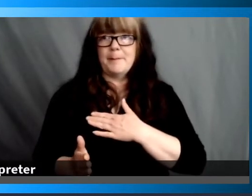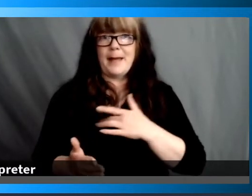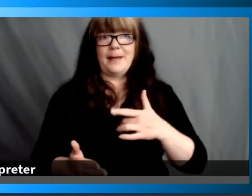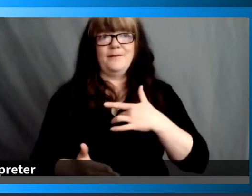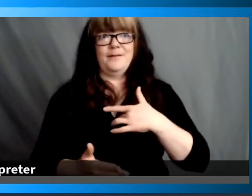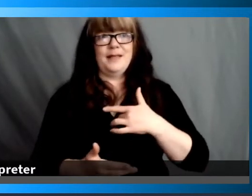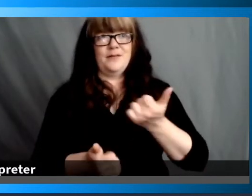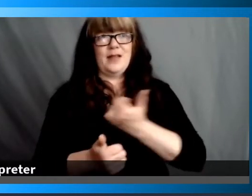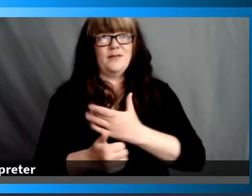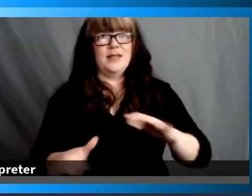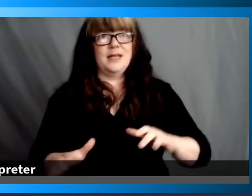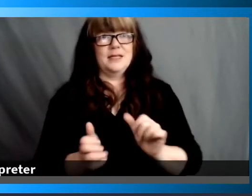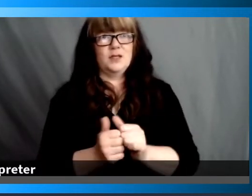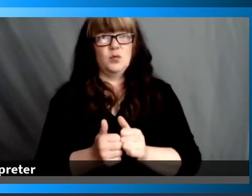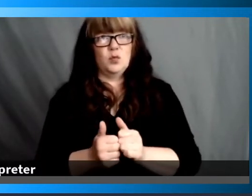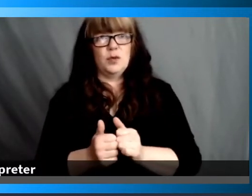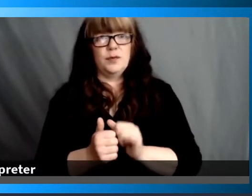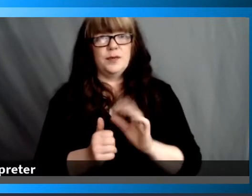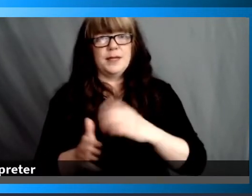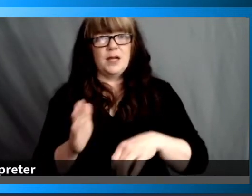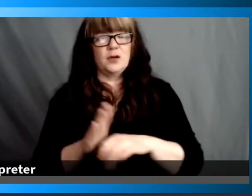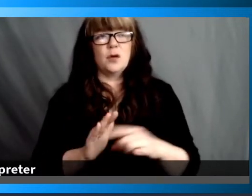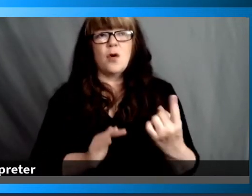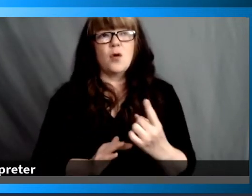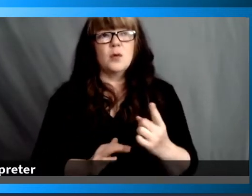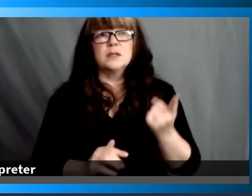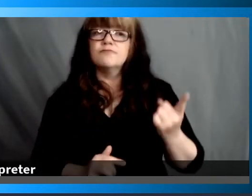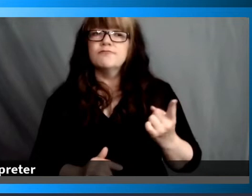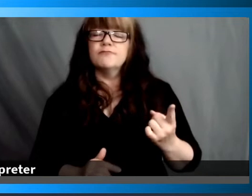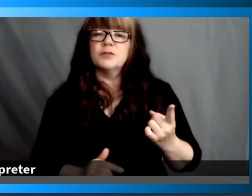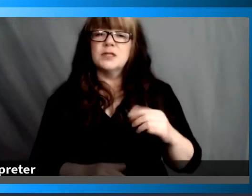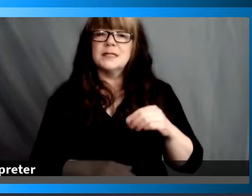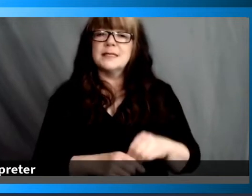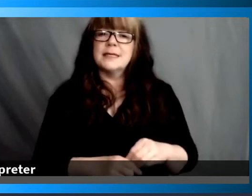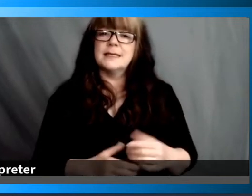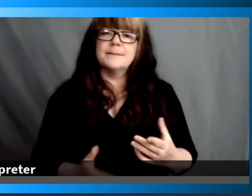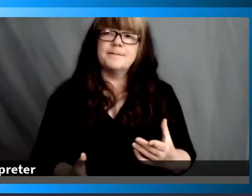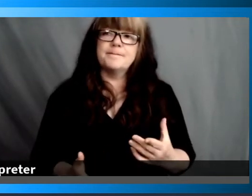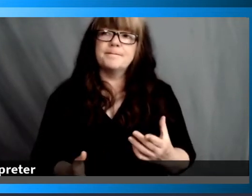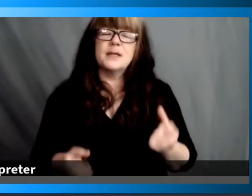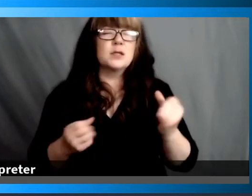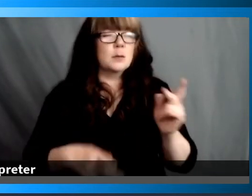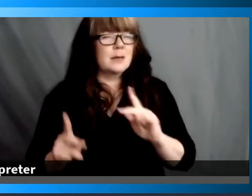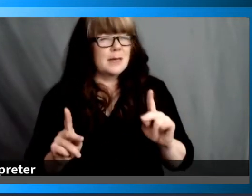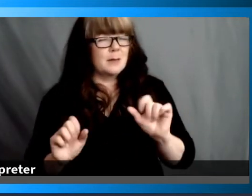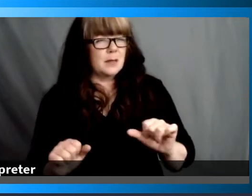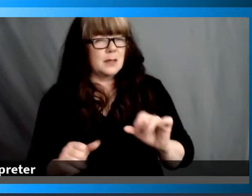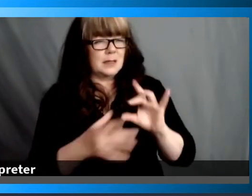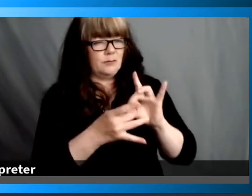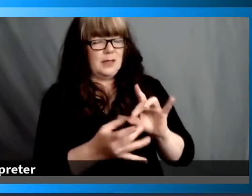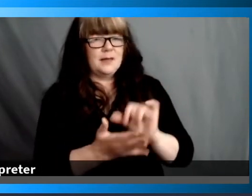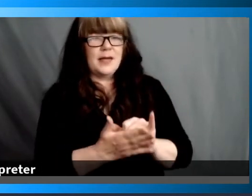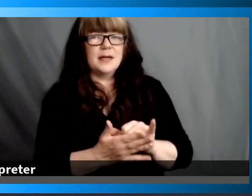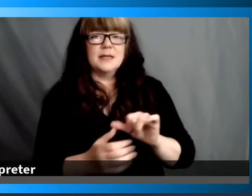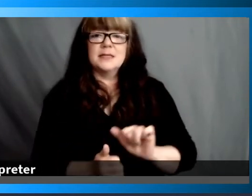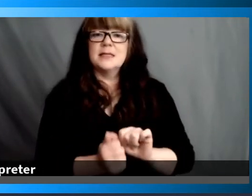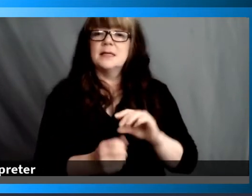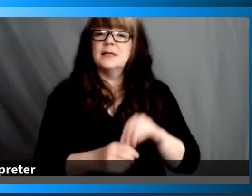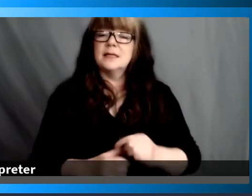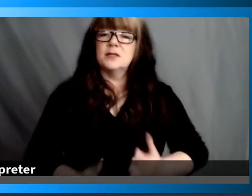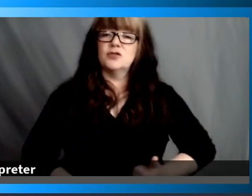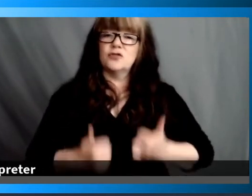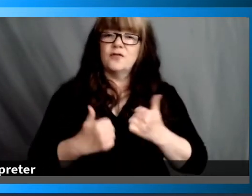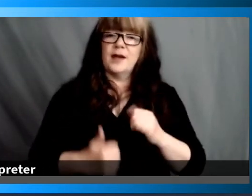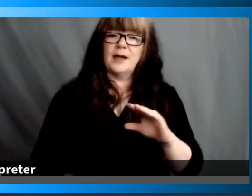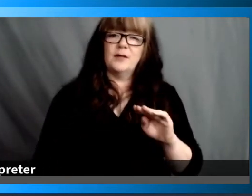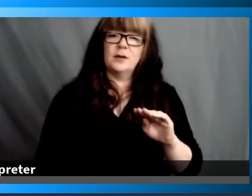with her, is she's always been in, and I think so many people can relate to this, is like you're in survival mode.